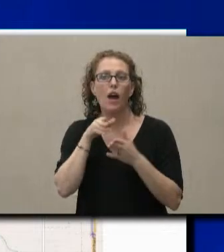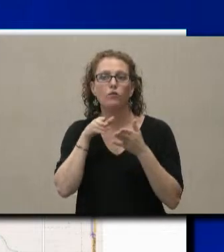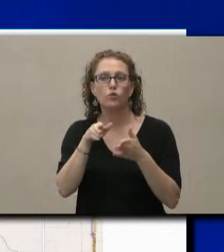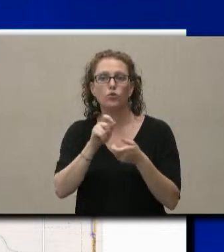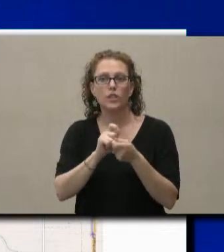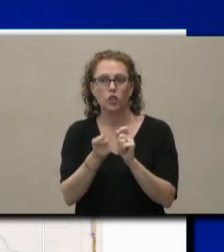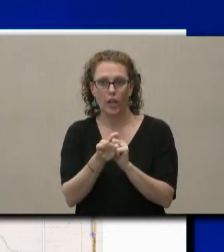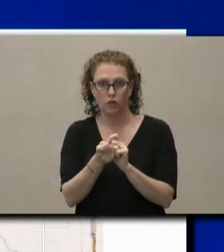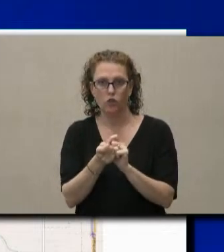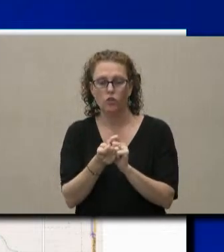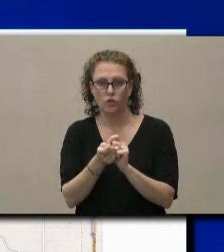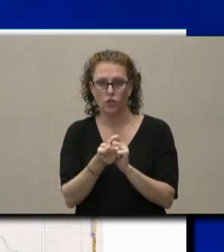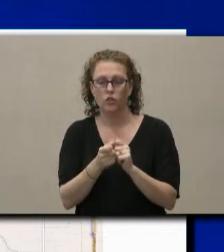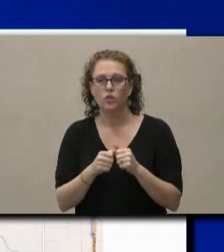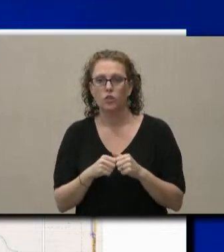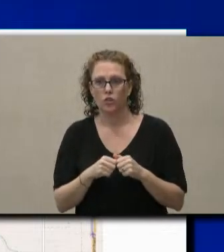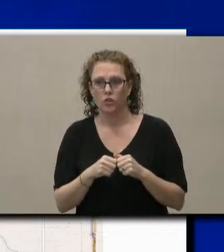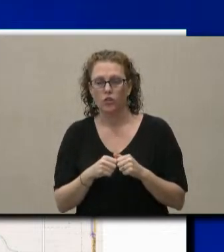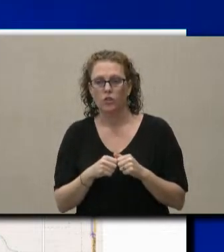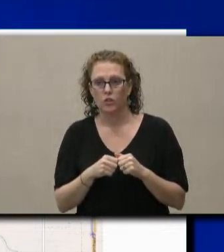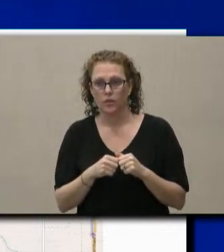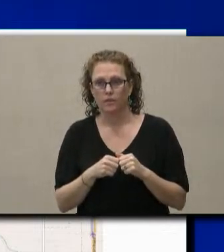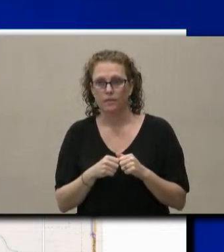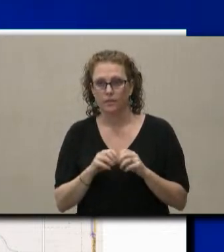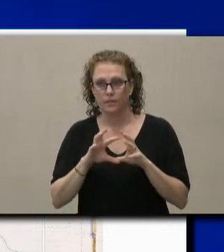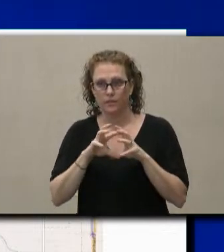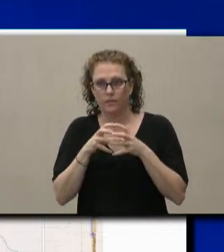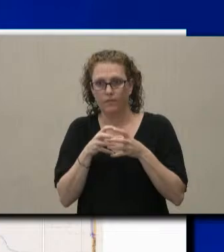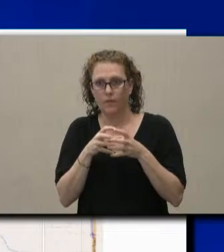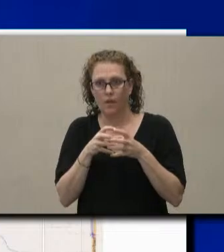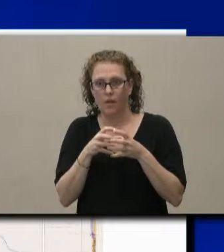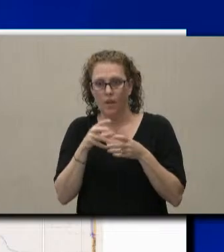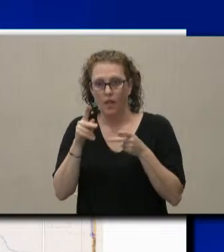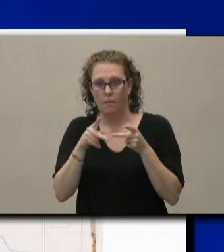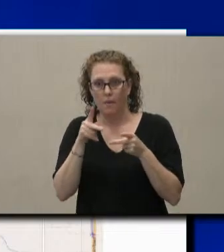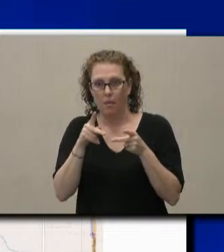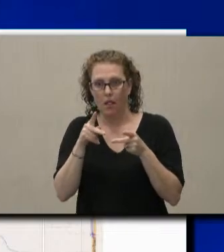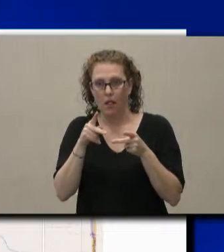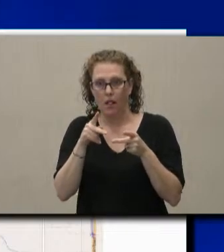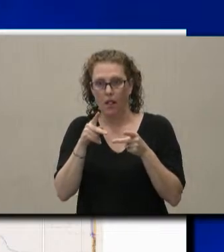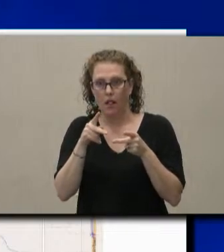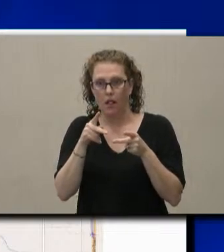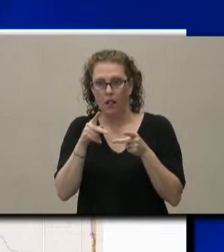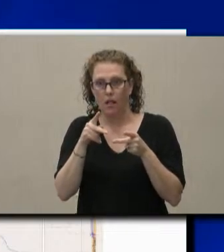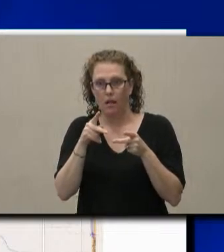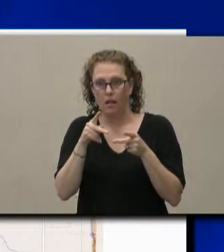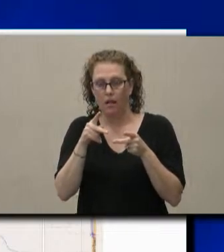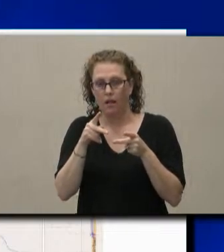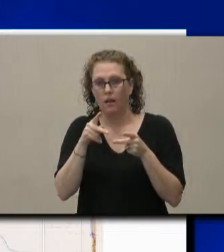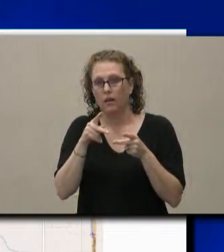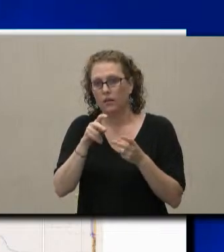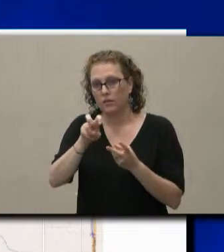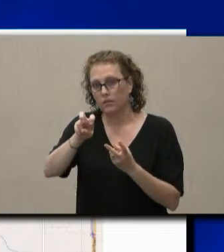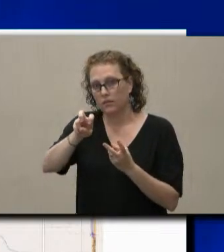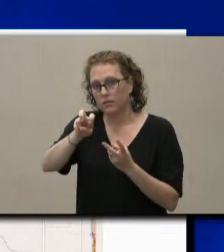there. Well, the population shifted over here from